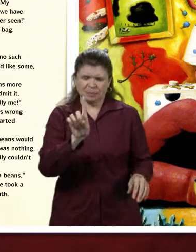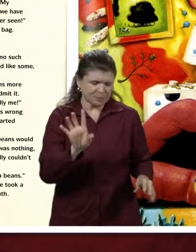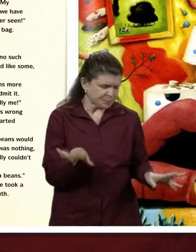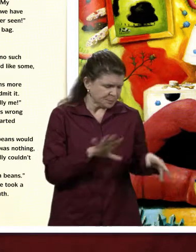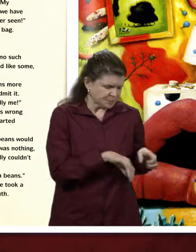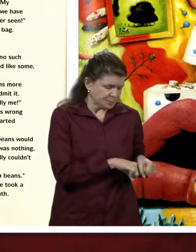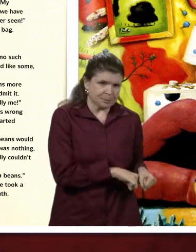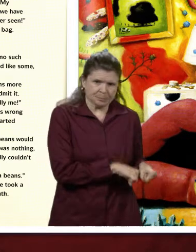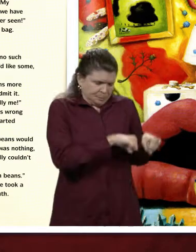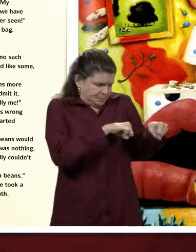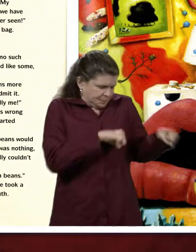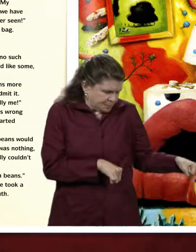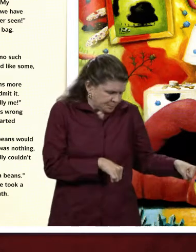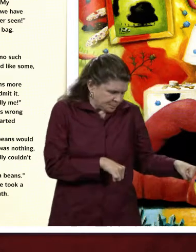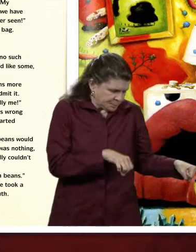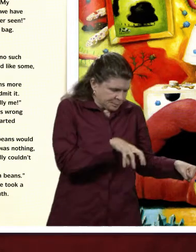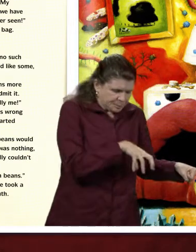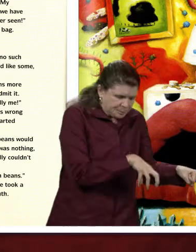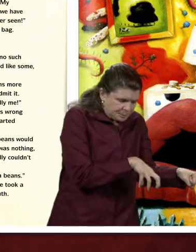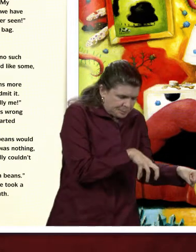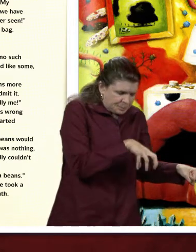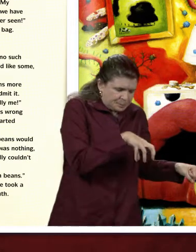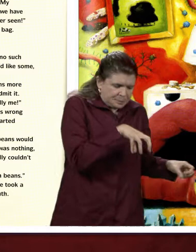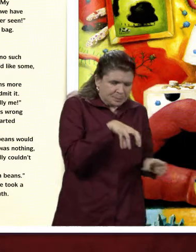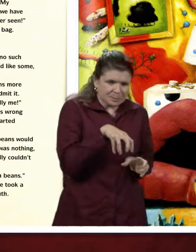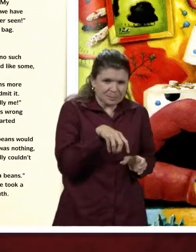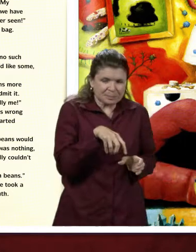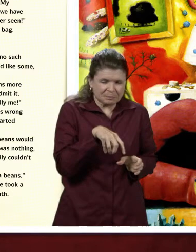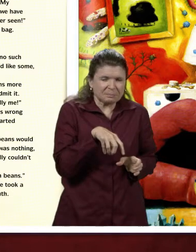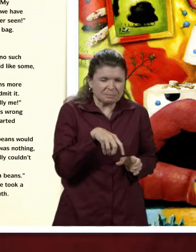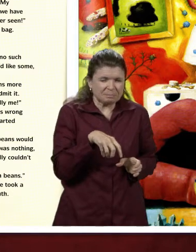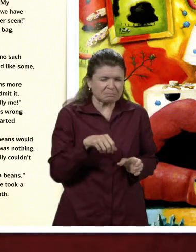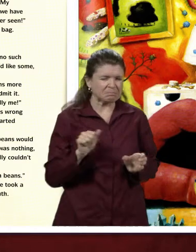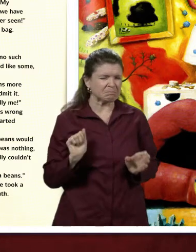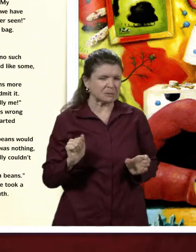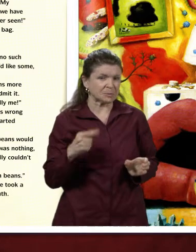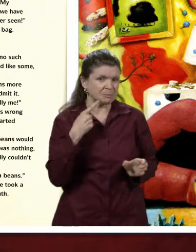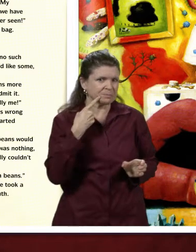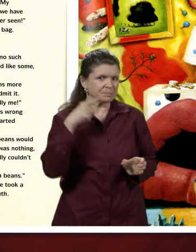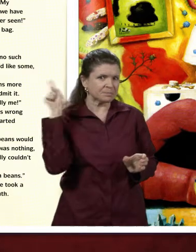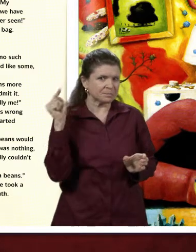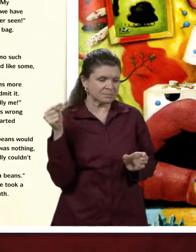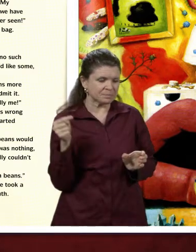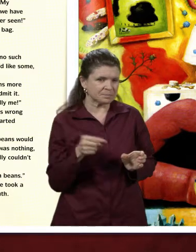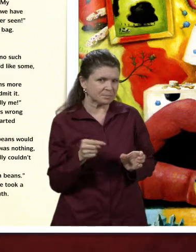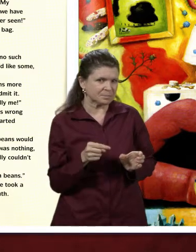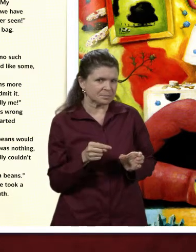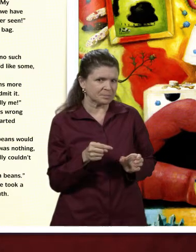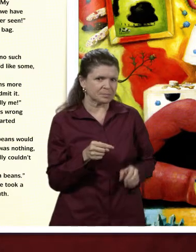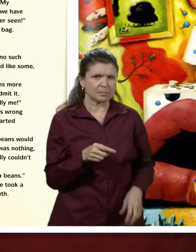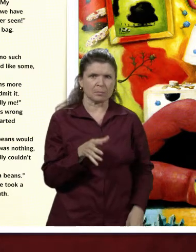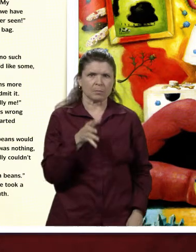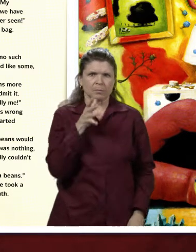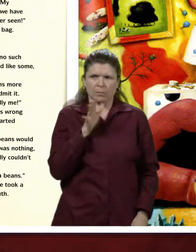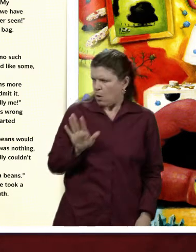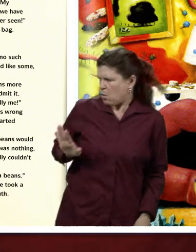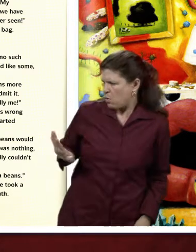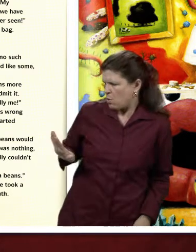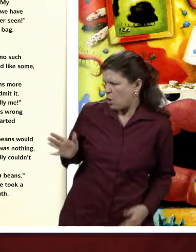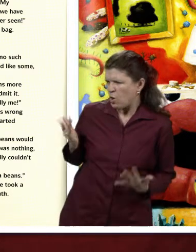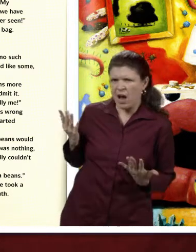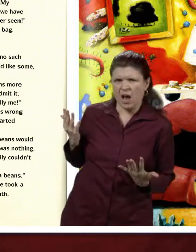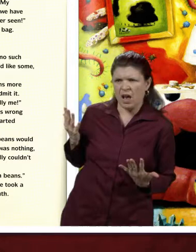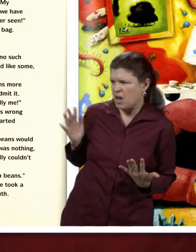of small green beans from her bag. "Here," she said, "these might do the trick." "Are